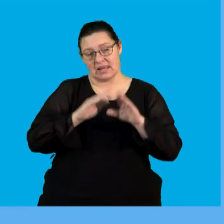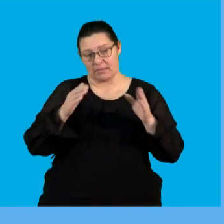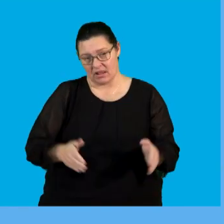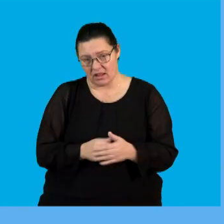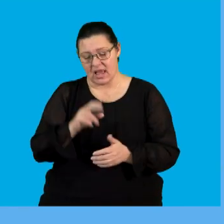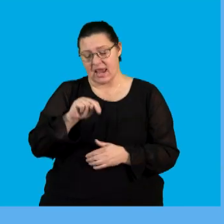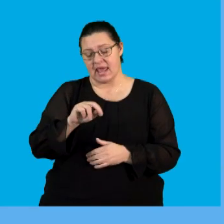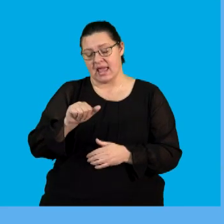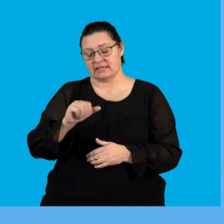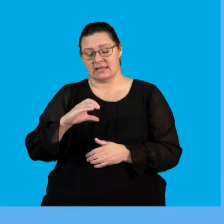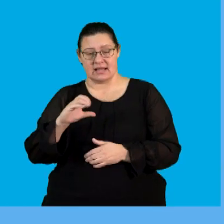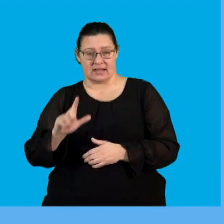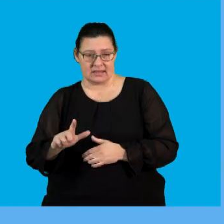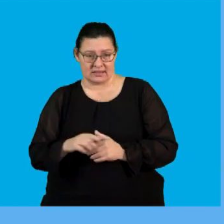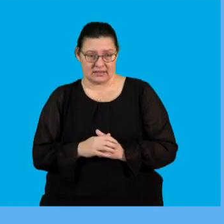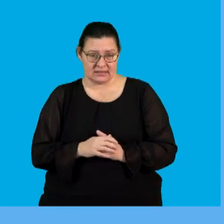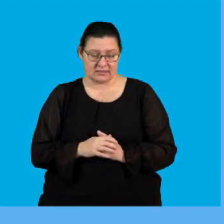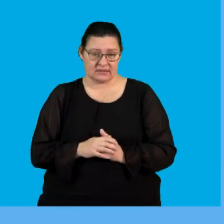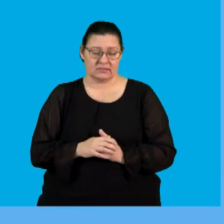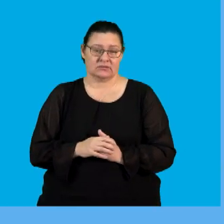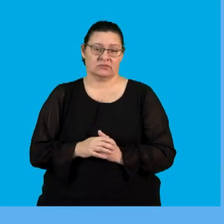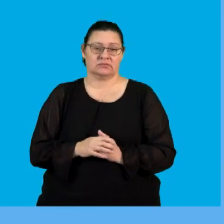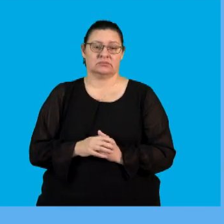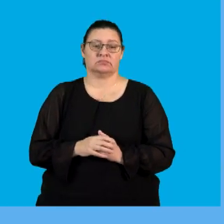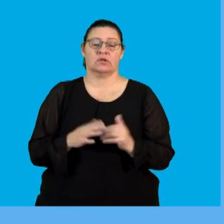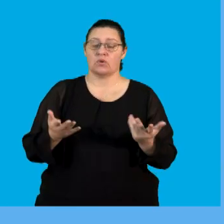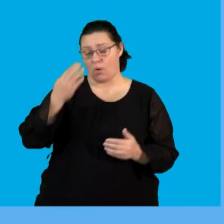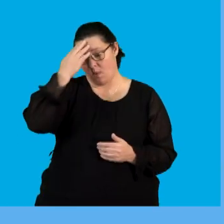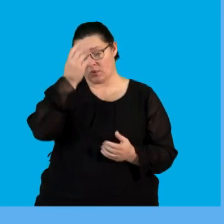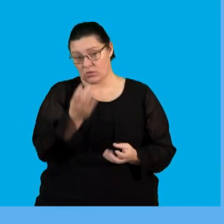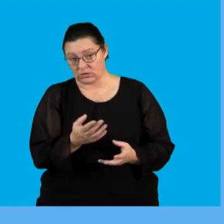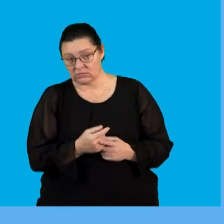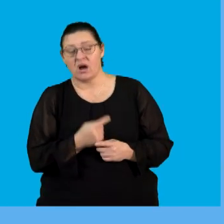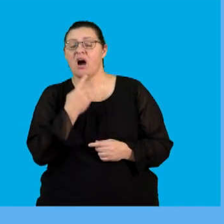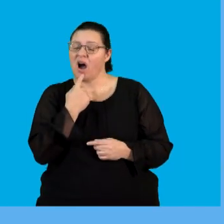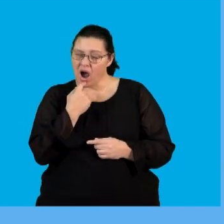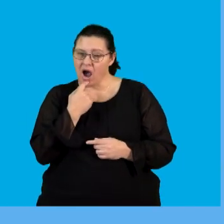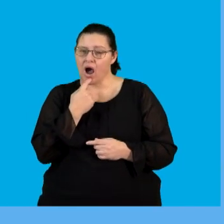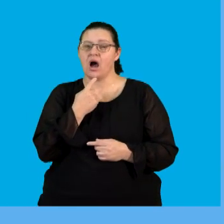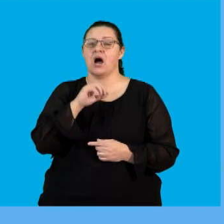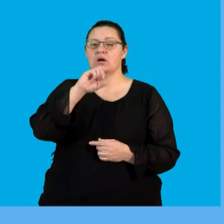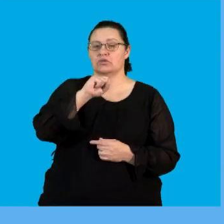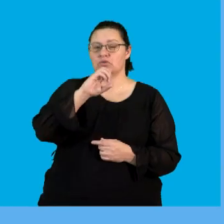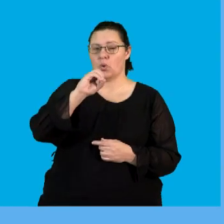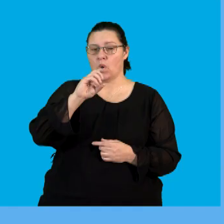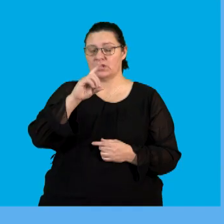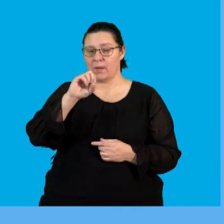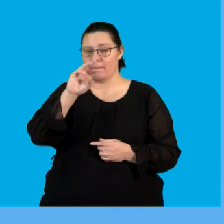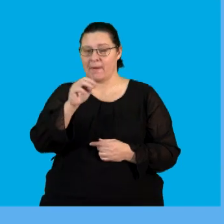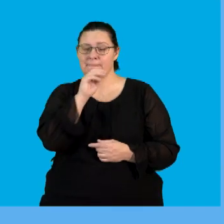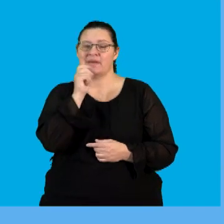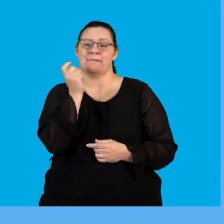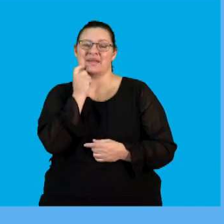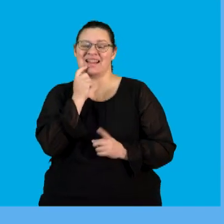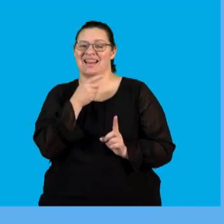table salt, the one that we normally use, which is our sodium chloride. So we notice that the sodium, it's the metal